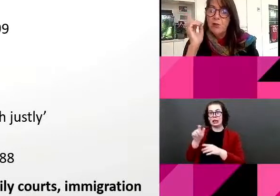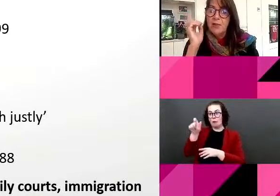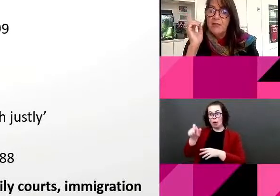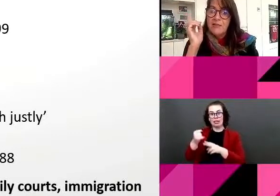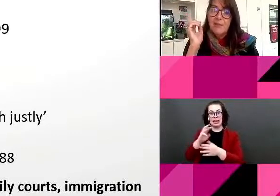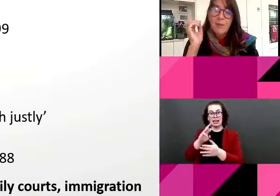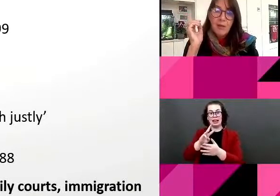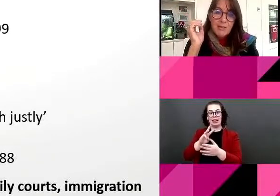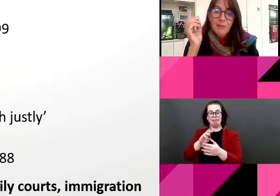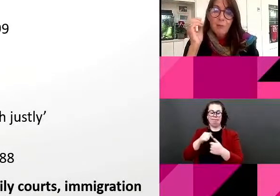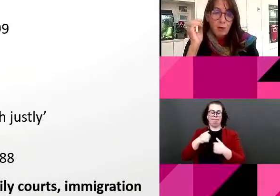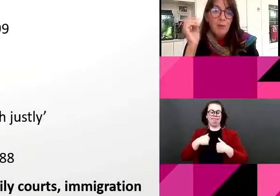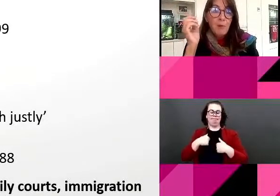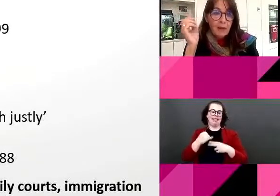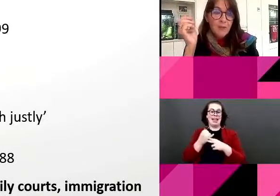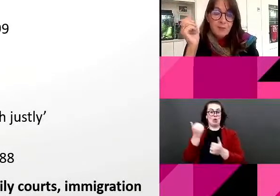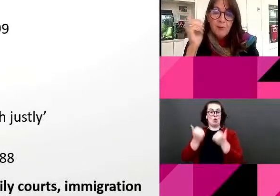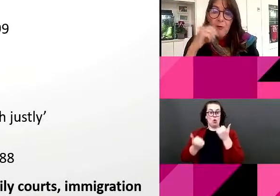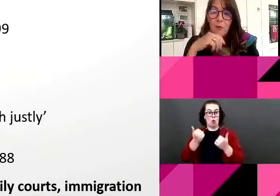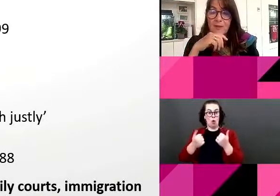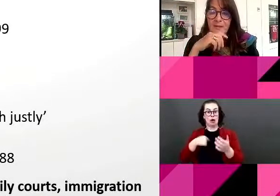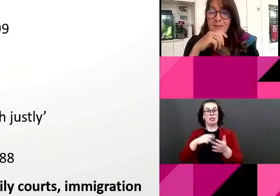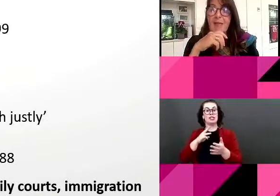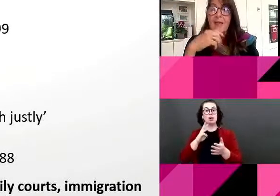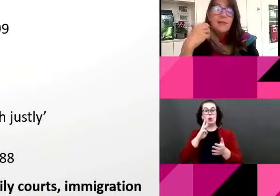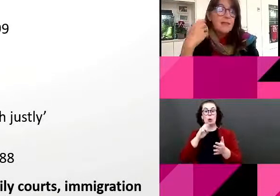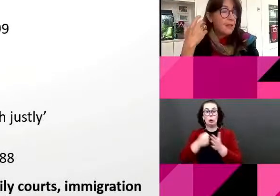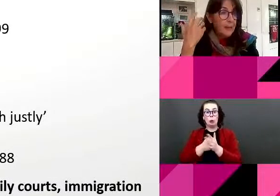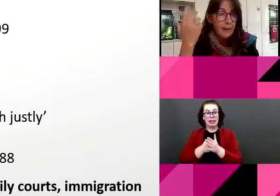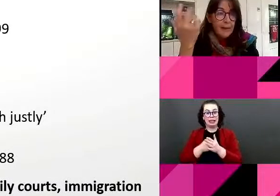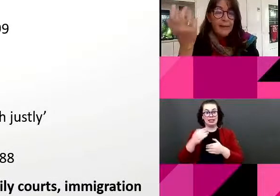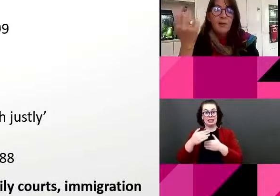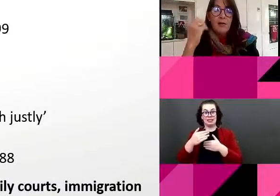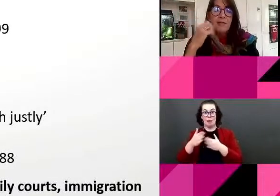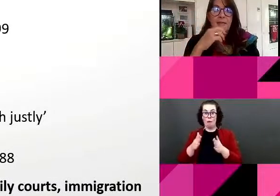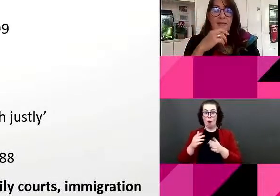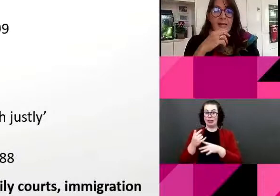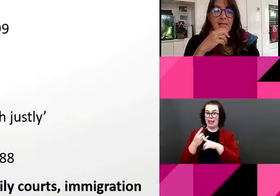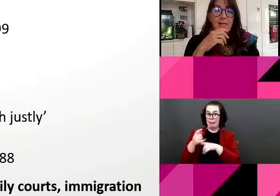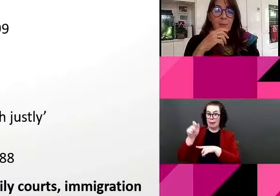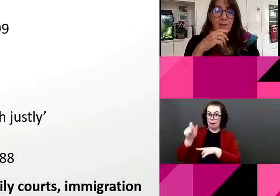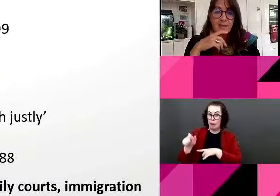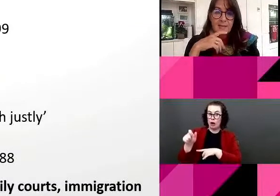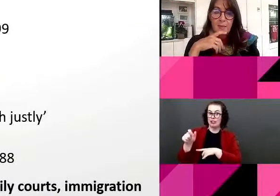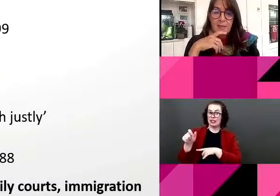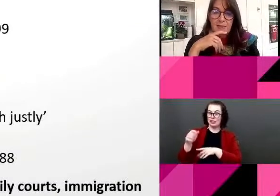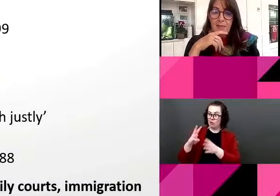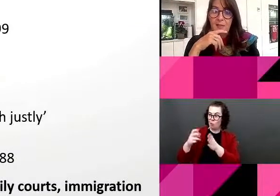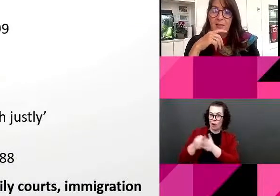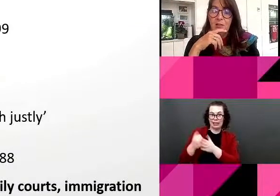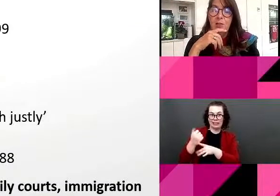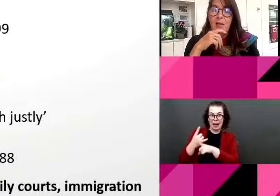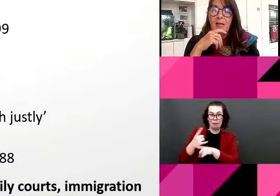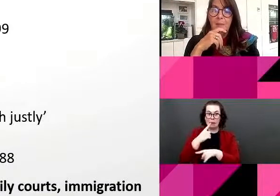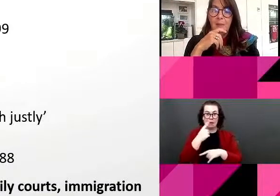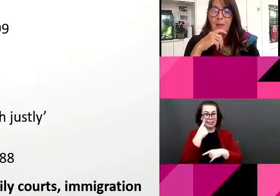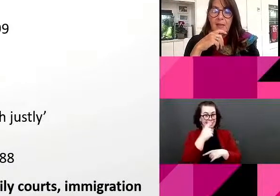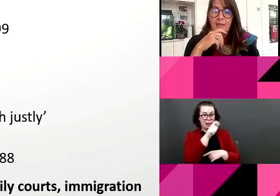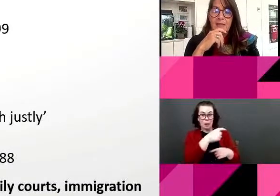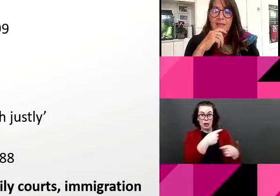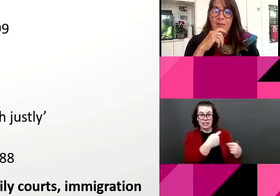to the dock and see a person rocking backwards and forwards, clearly not understanding and participating in their